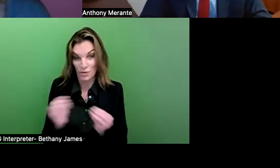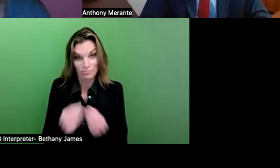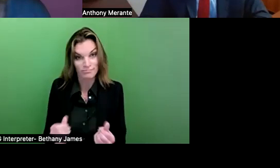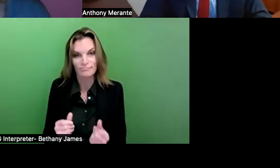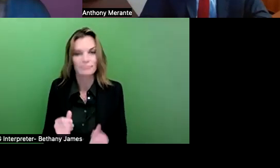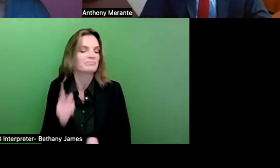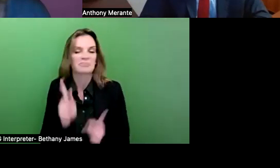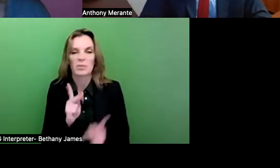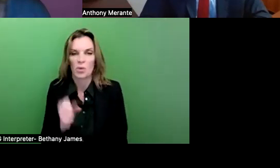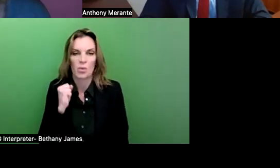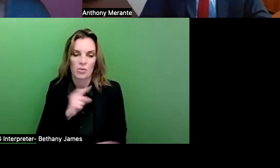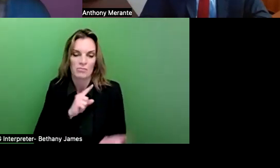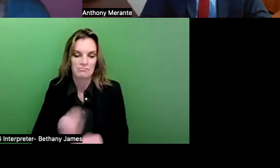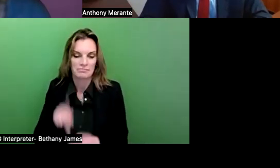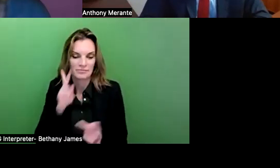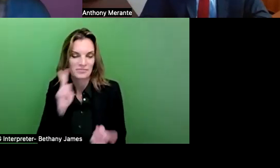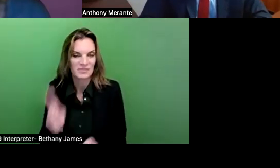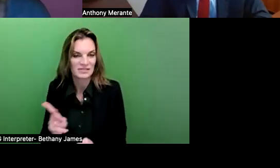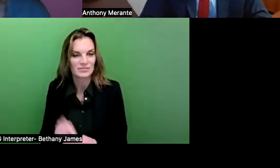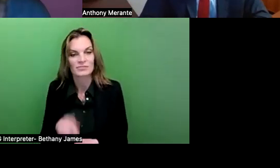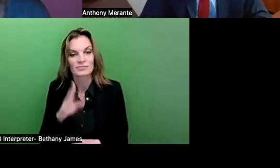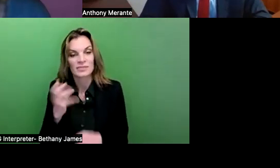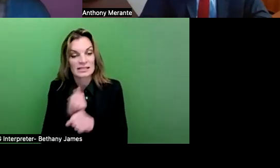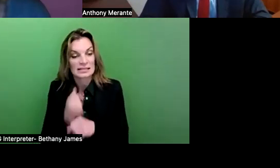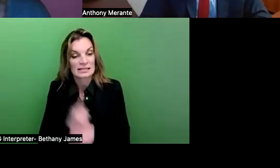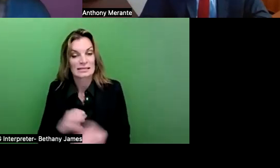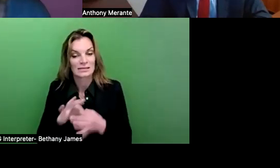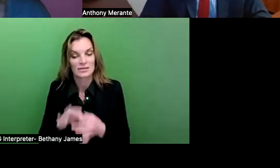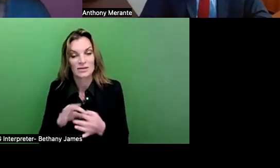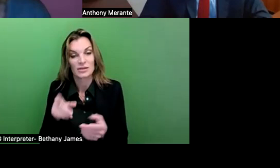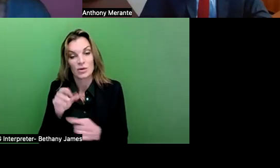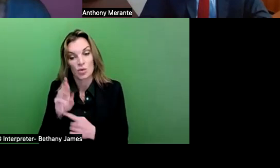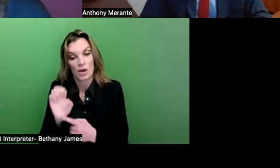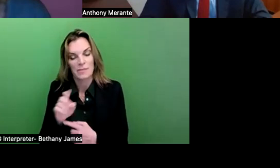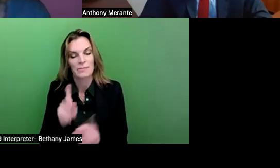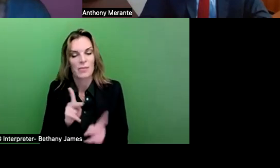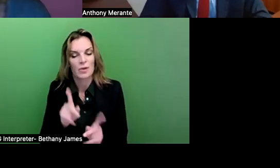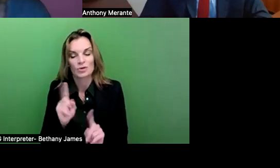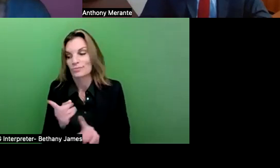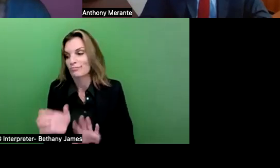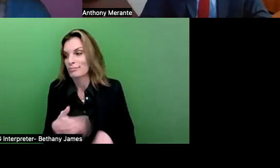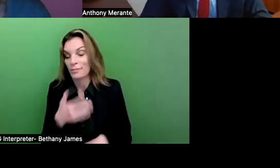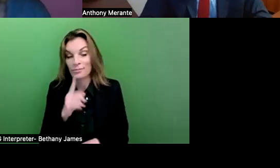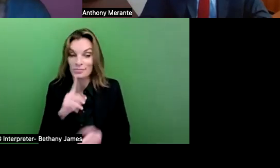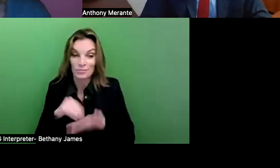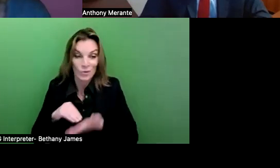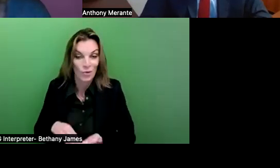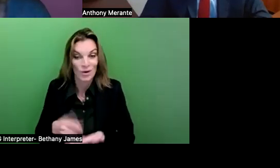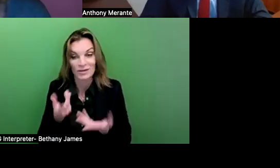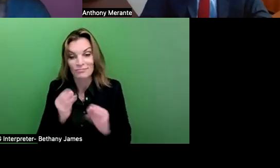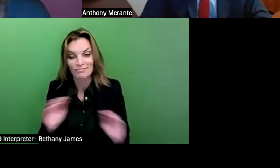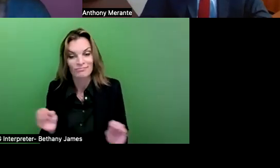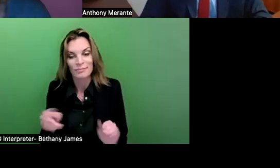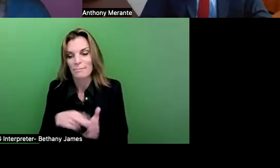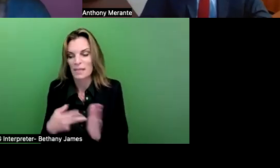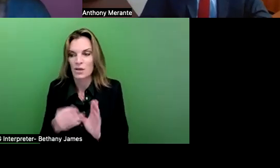The statistics on crime are totally undervalued because of the fact that a lot of crimes are not being recorded. If they're not being recorded and the rest are not